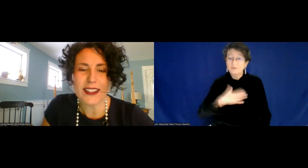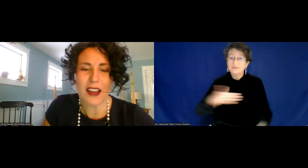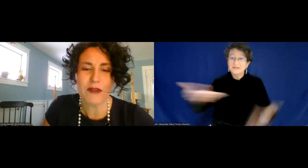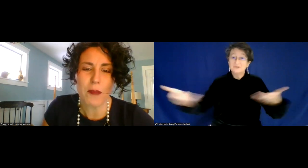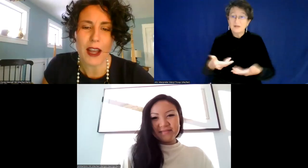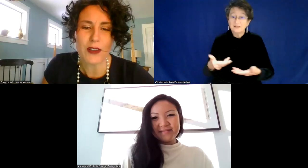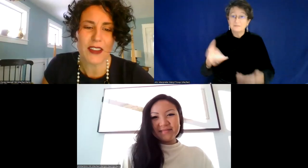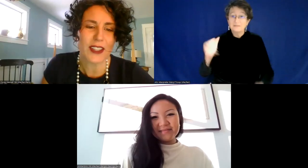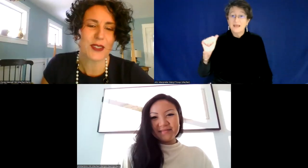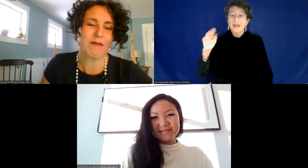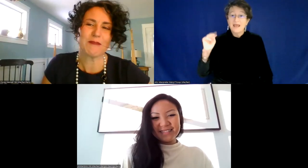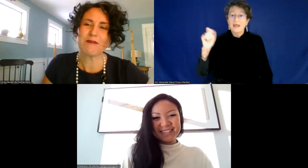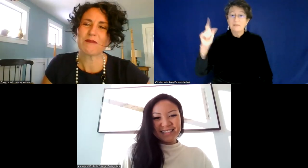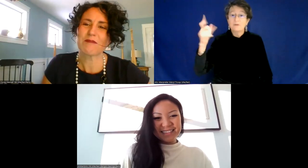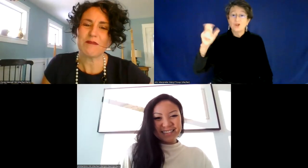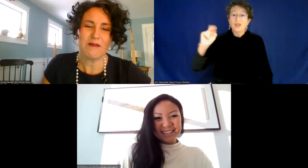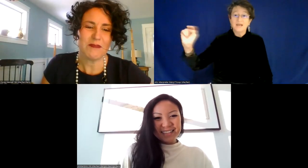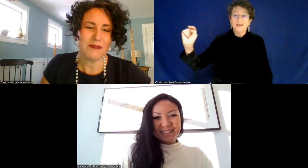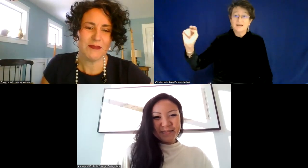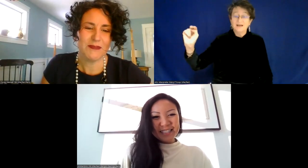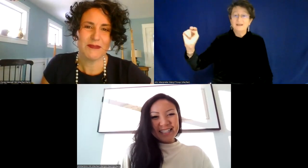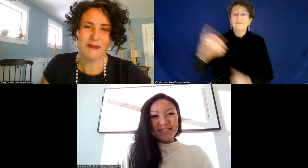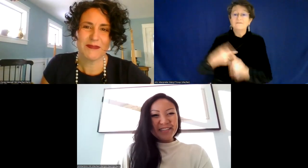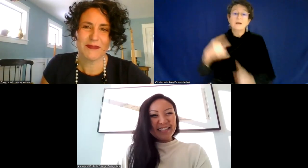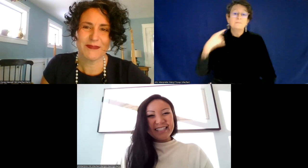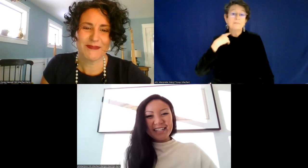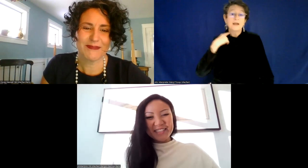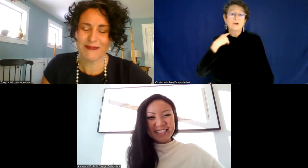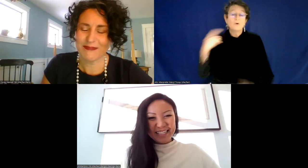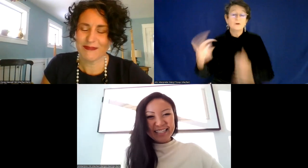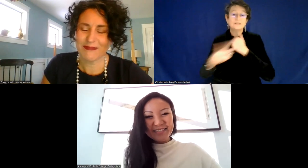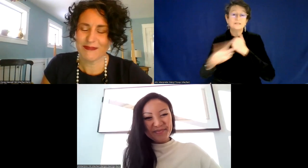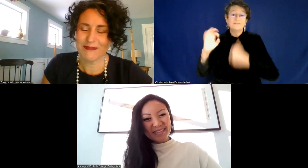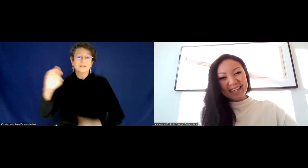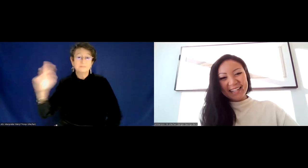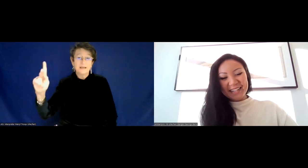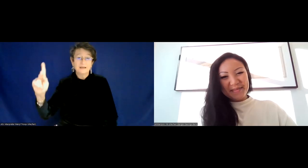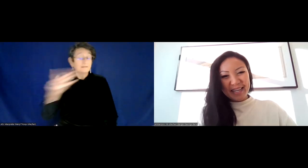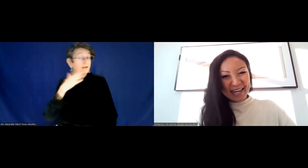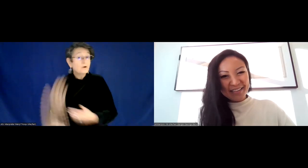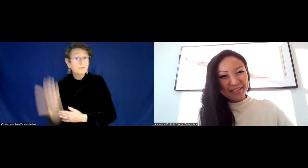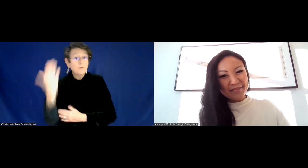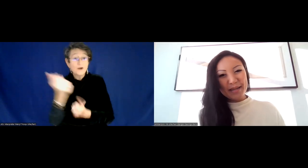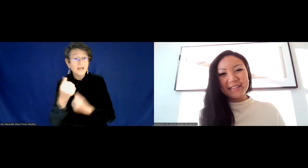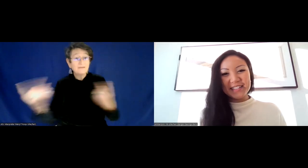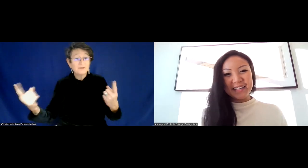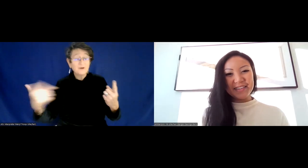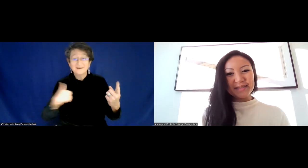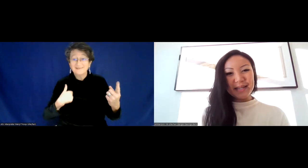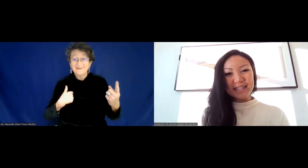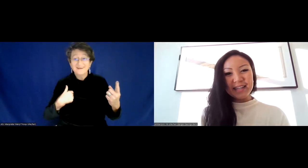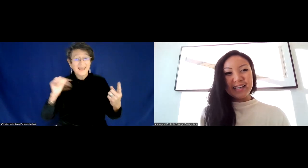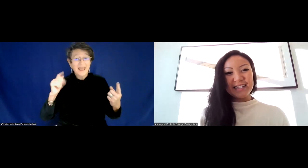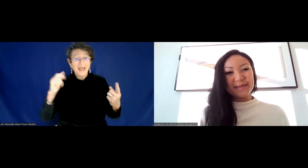Esperanza from Bangor Savings. Good morning, everyone. Amberlynn here. And on behalf of Bangor